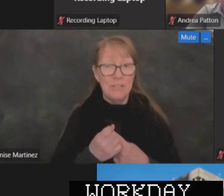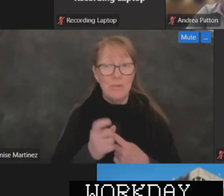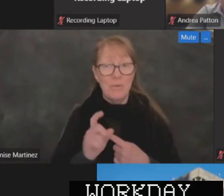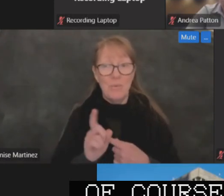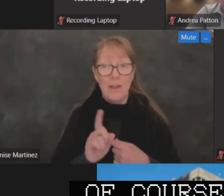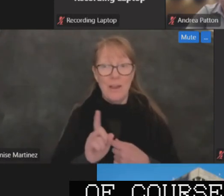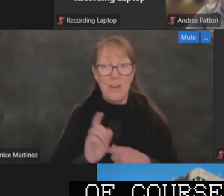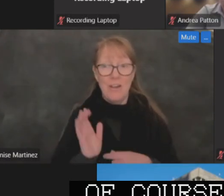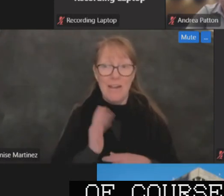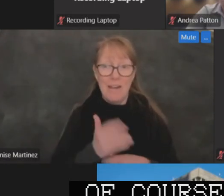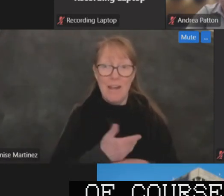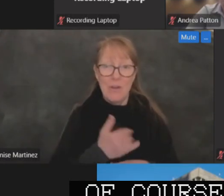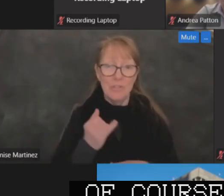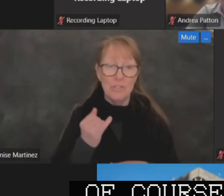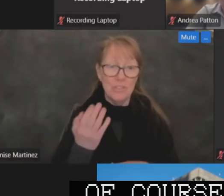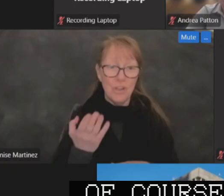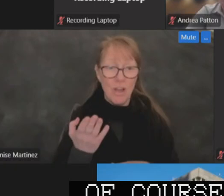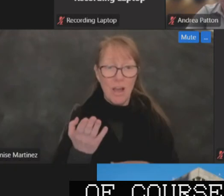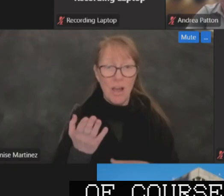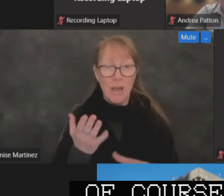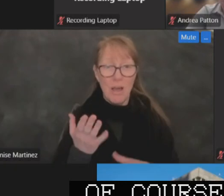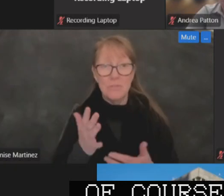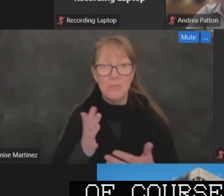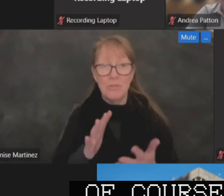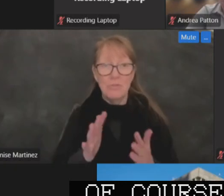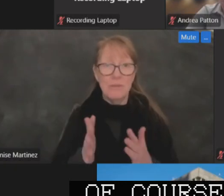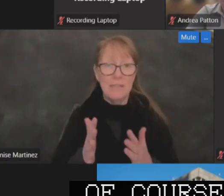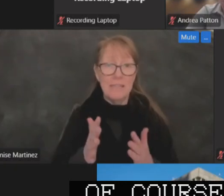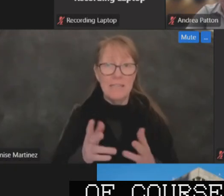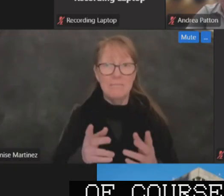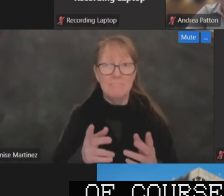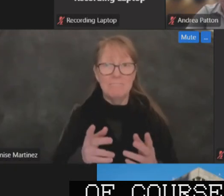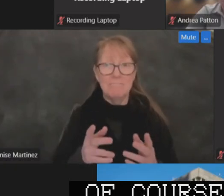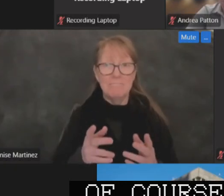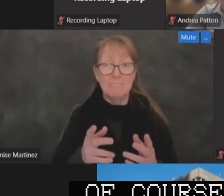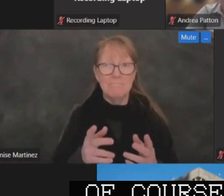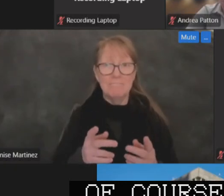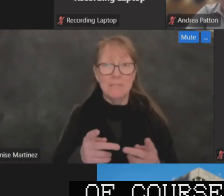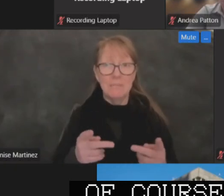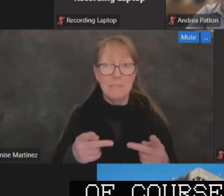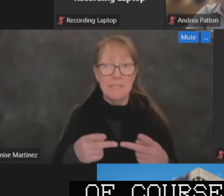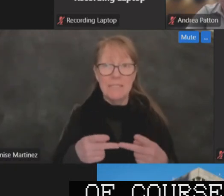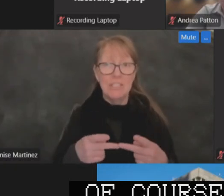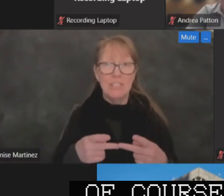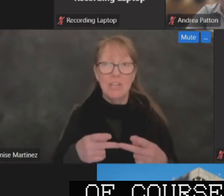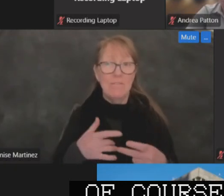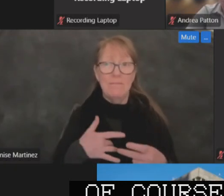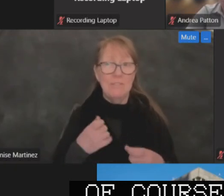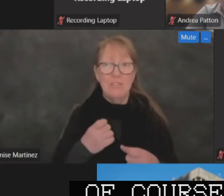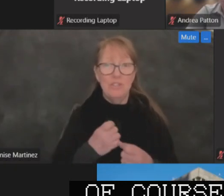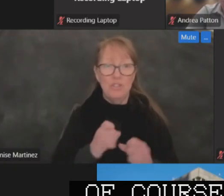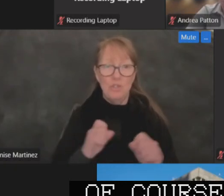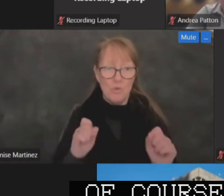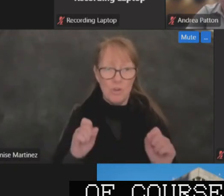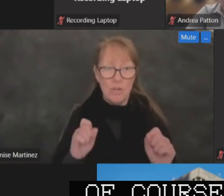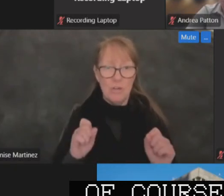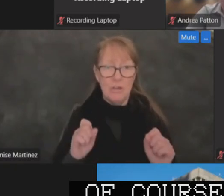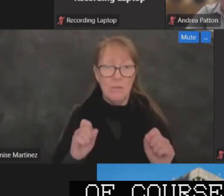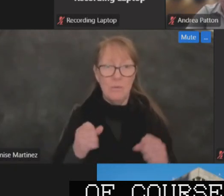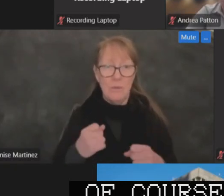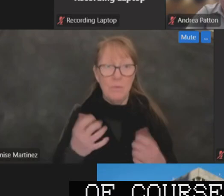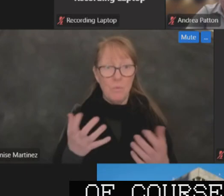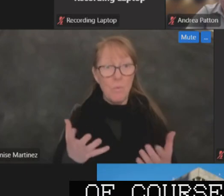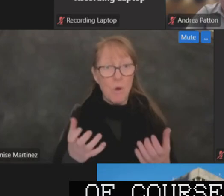kind of in a position where we are not secure, we want to make sure that we can